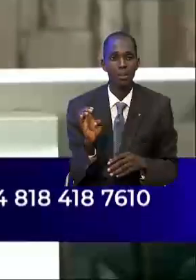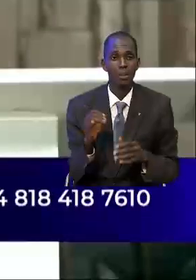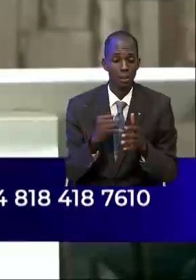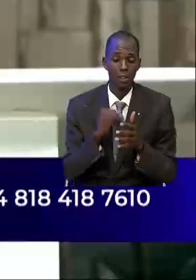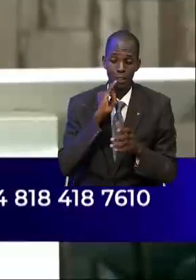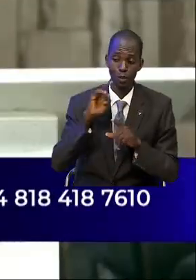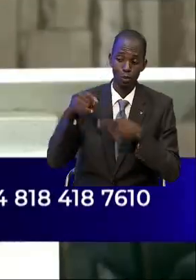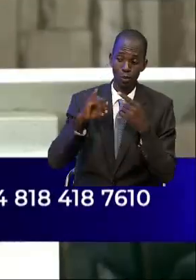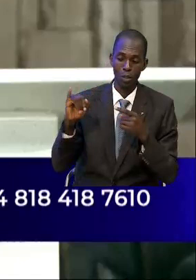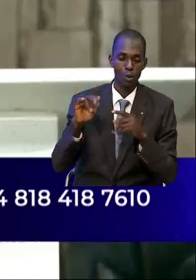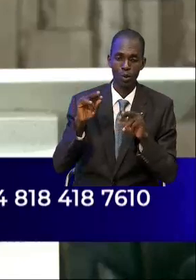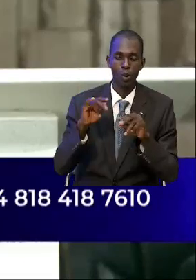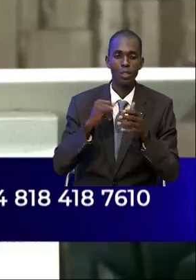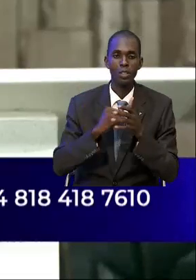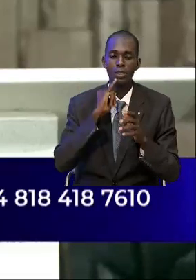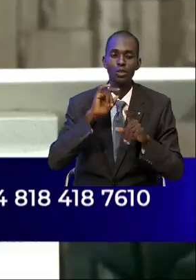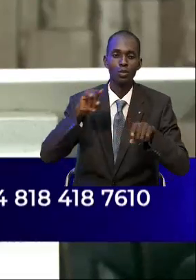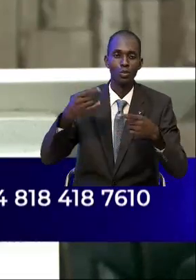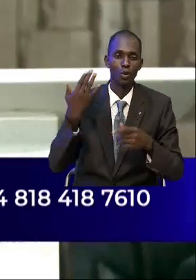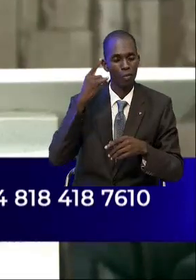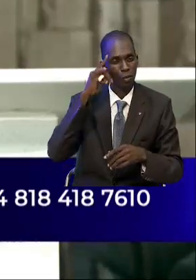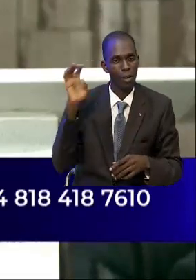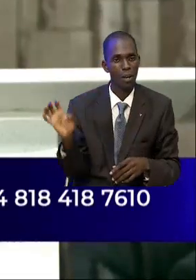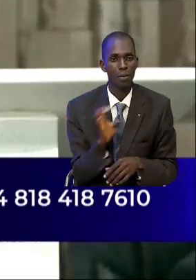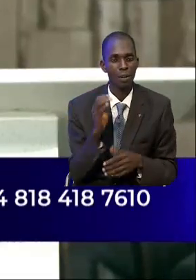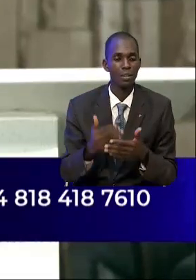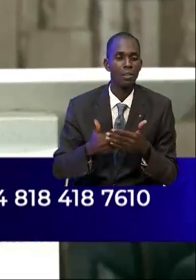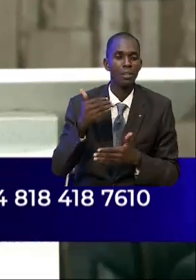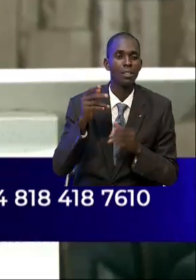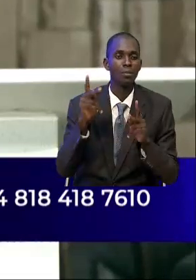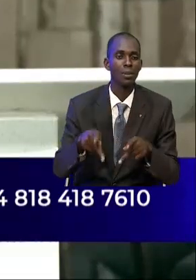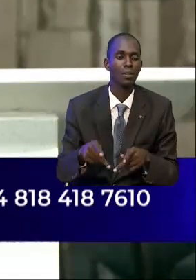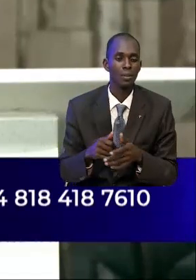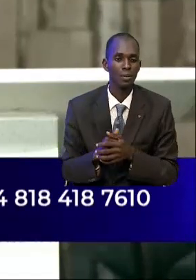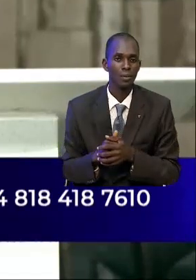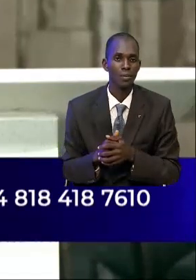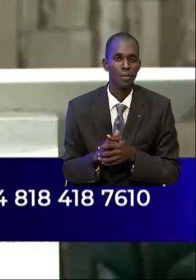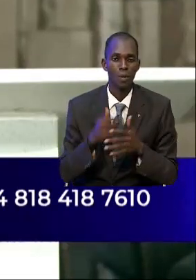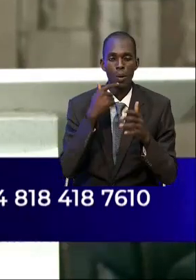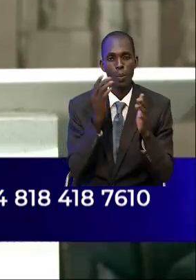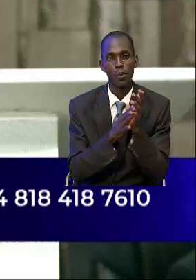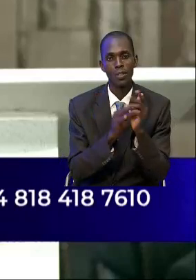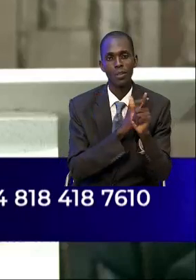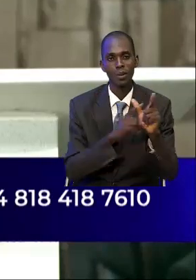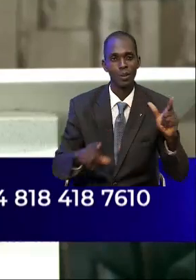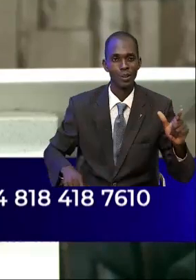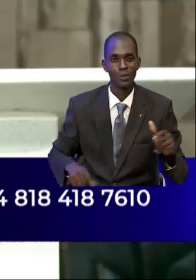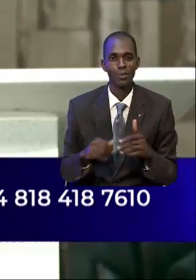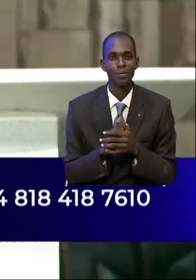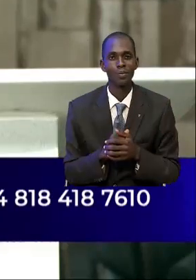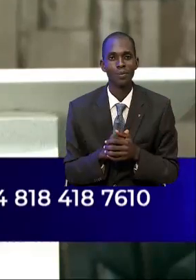And gone forever. Say it's going, but it's gone. The next person.